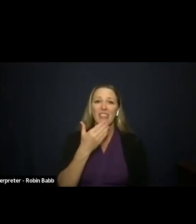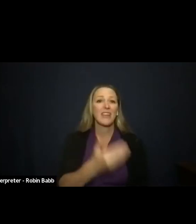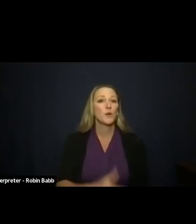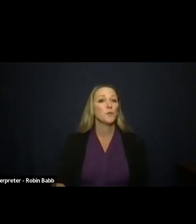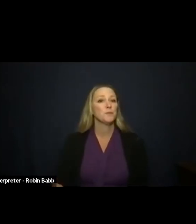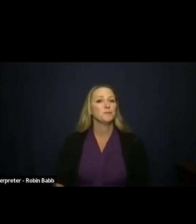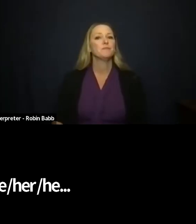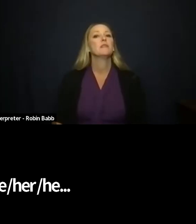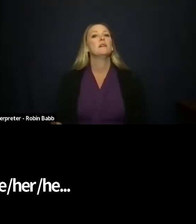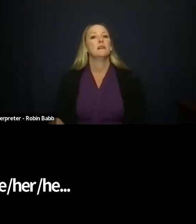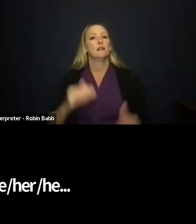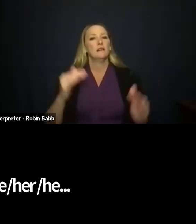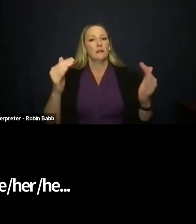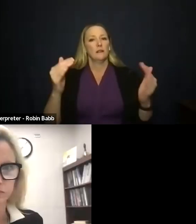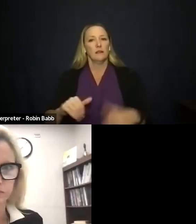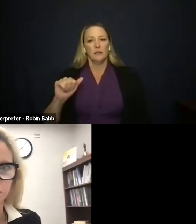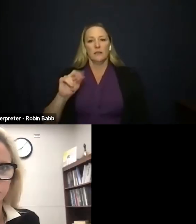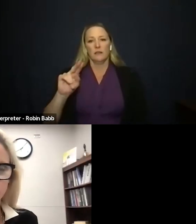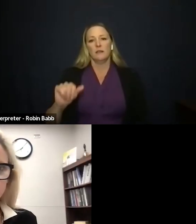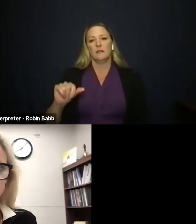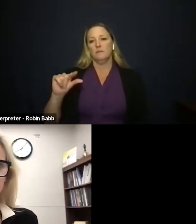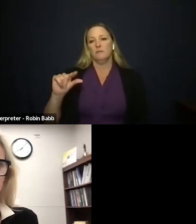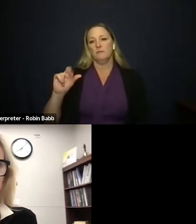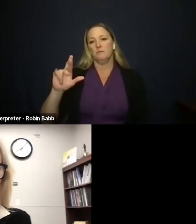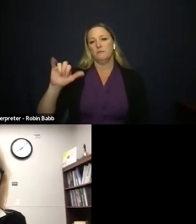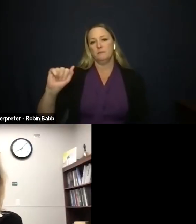thank you thanks speakers anna garcia